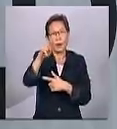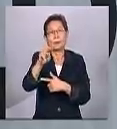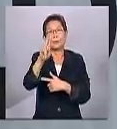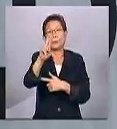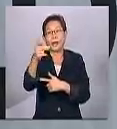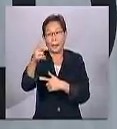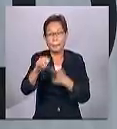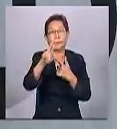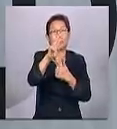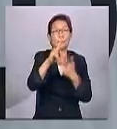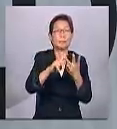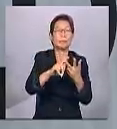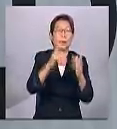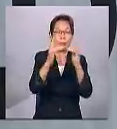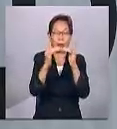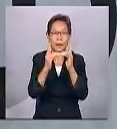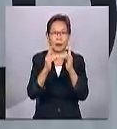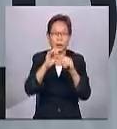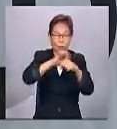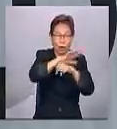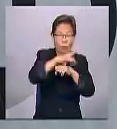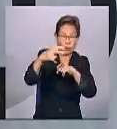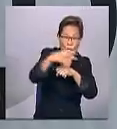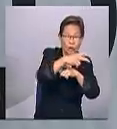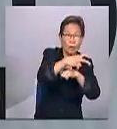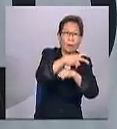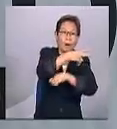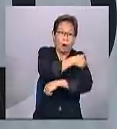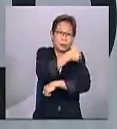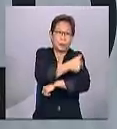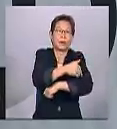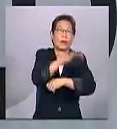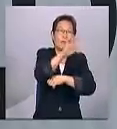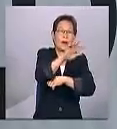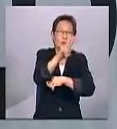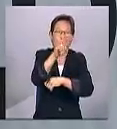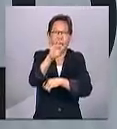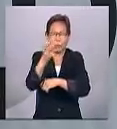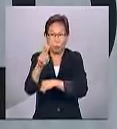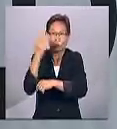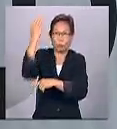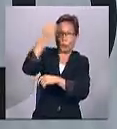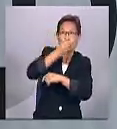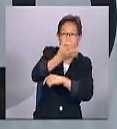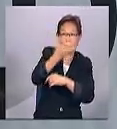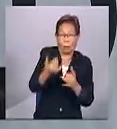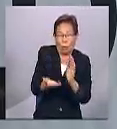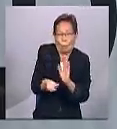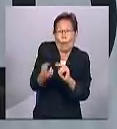the beds, COVID hospital, I informed you it was 5292 before. So today we have